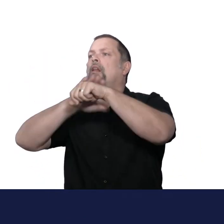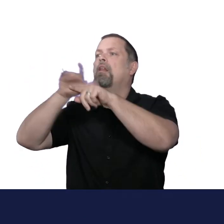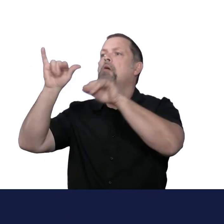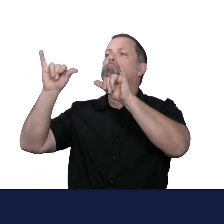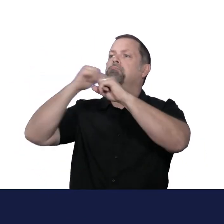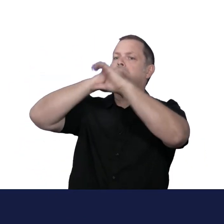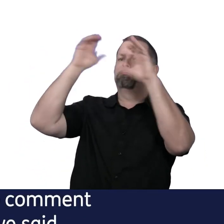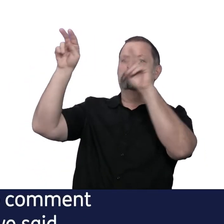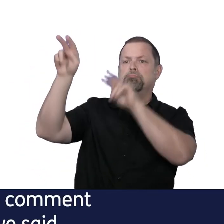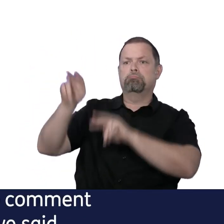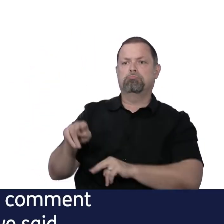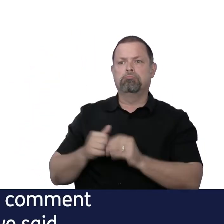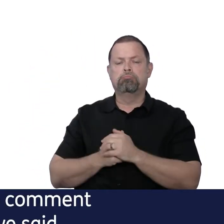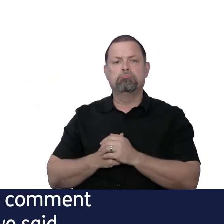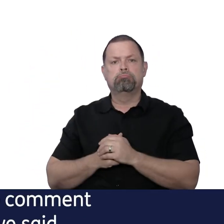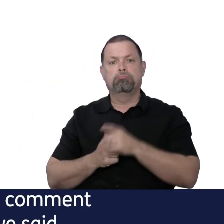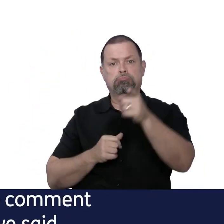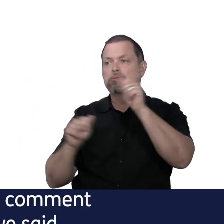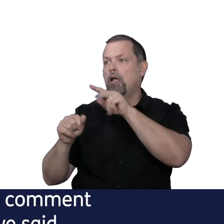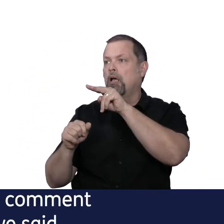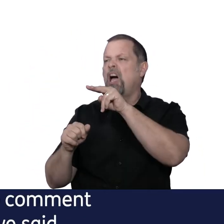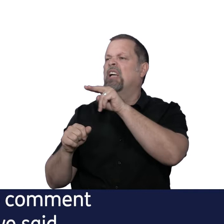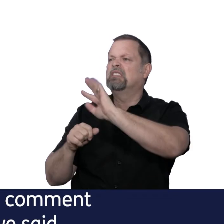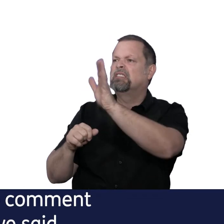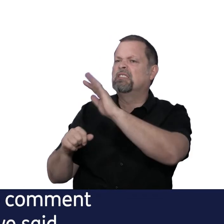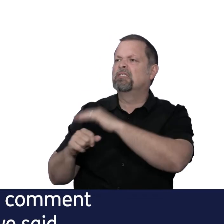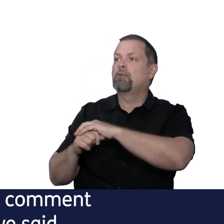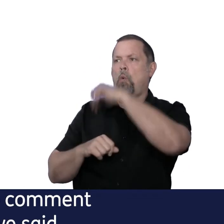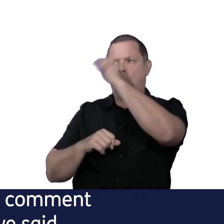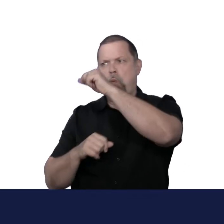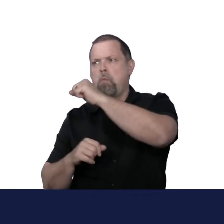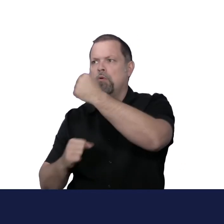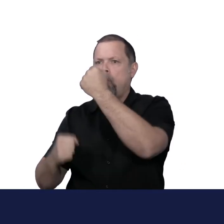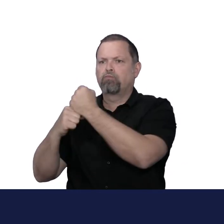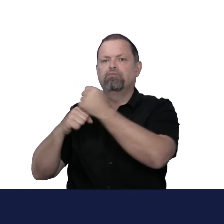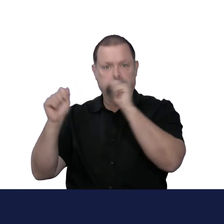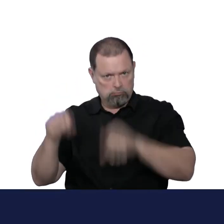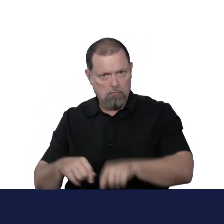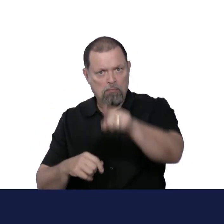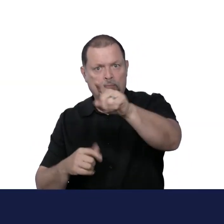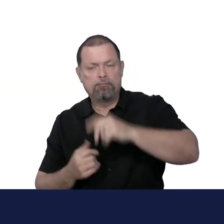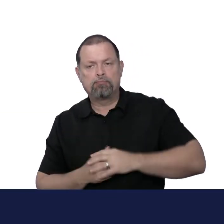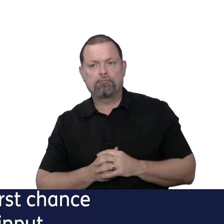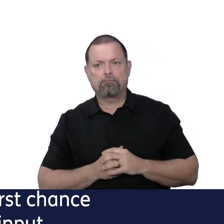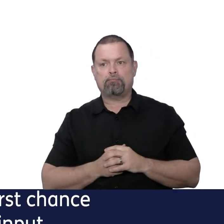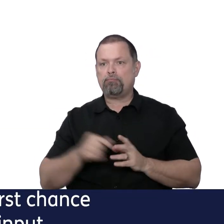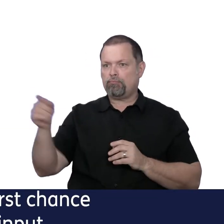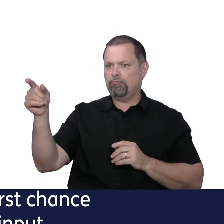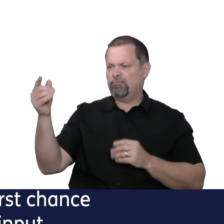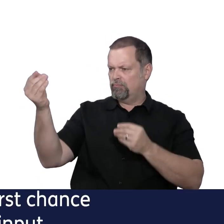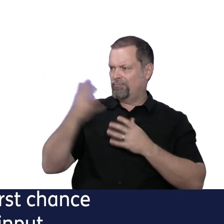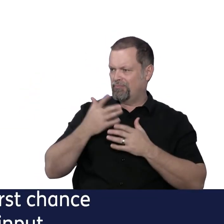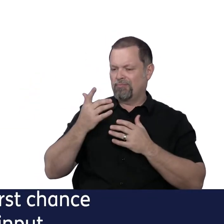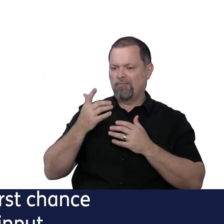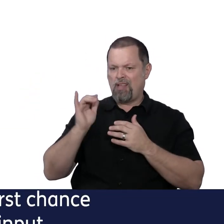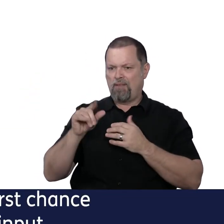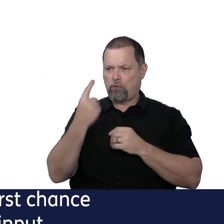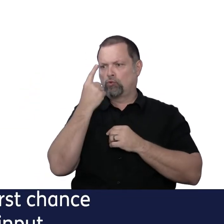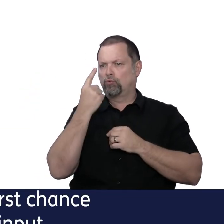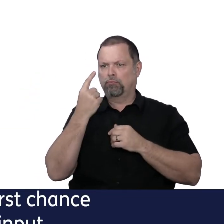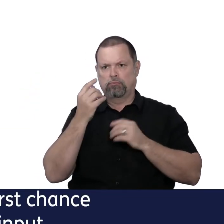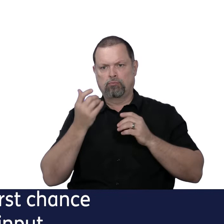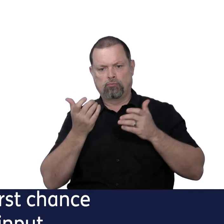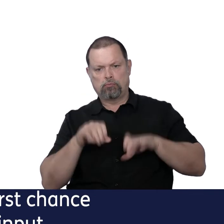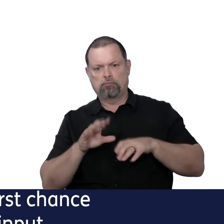gave. Then you have the chance to comment on what other people have said. You have told us about the first chance